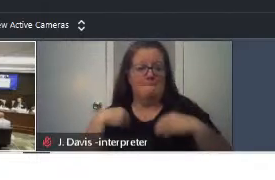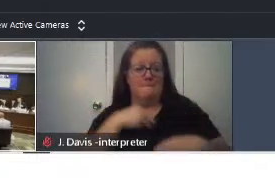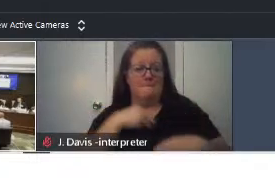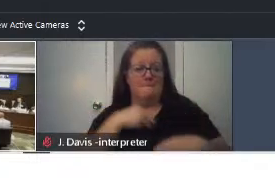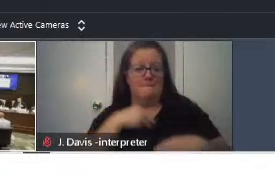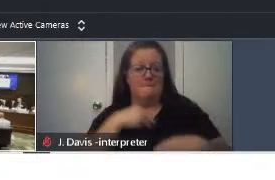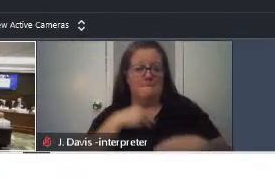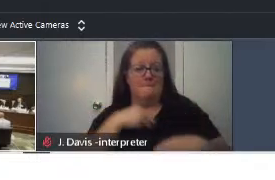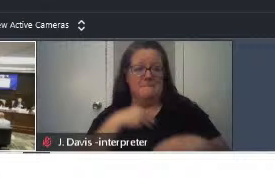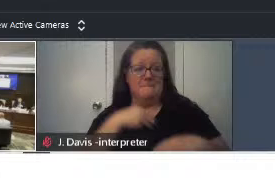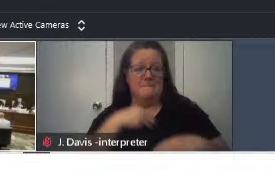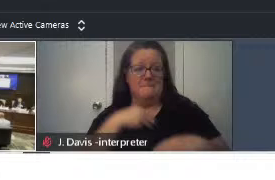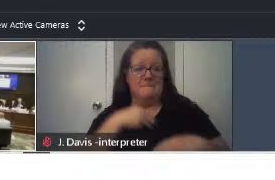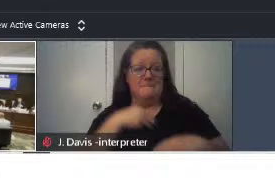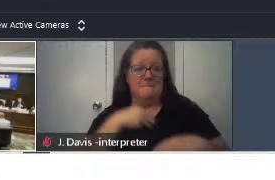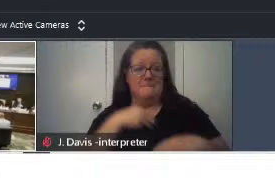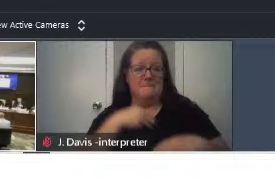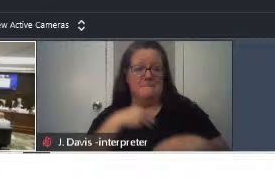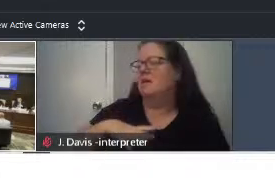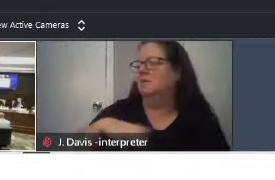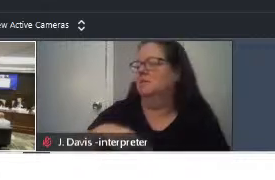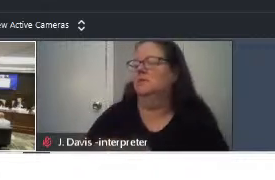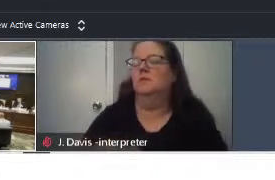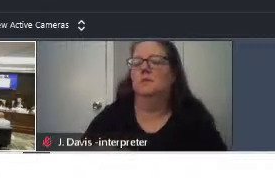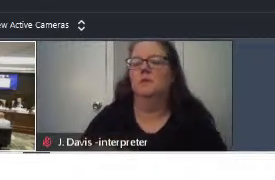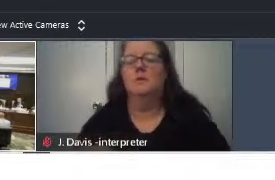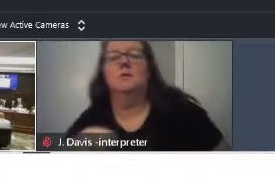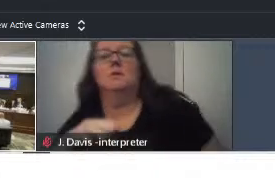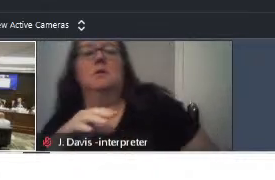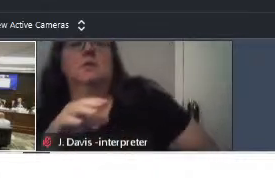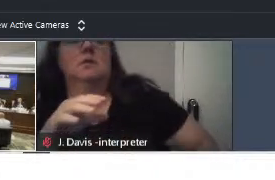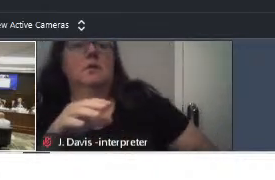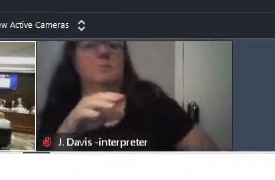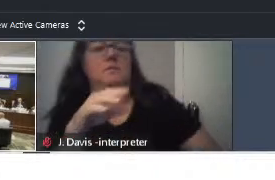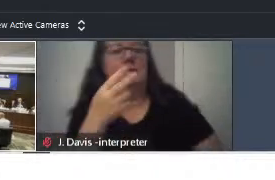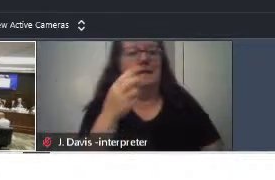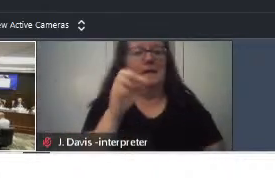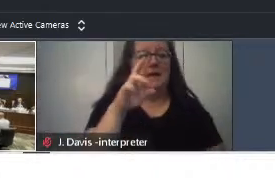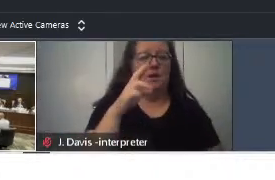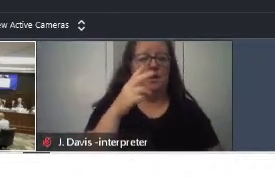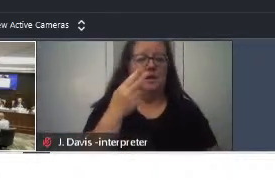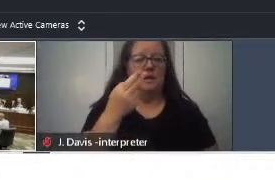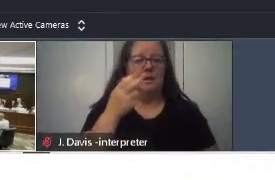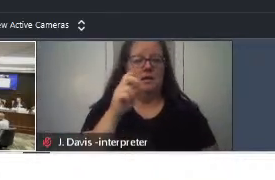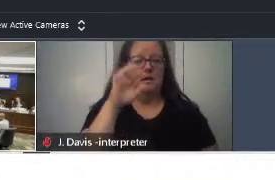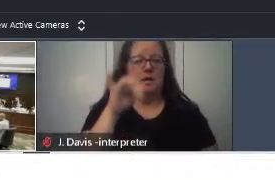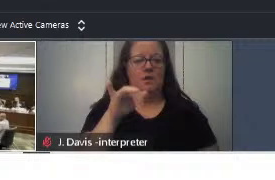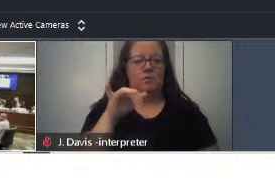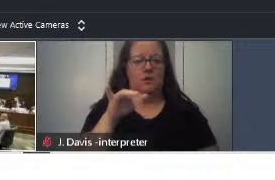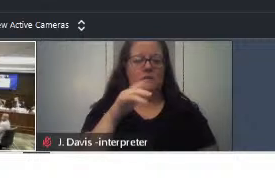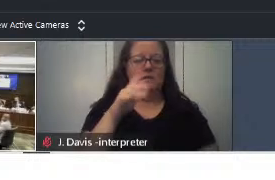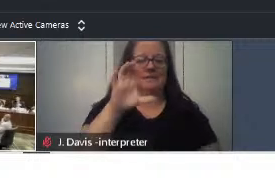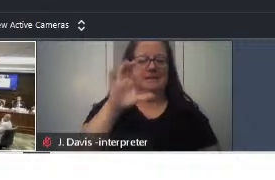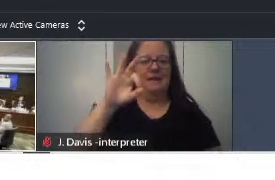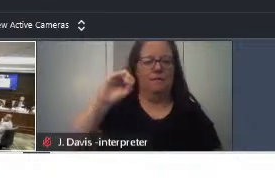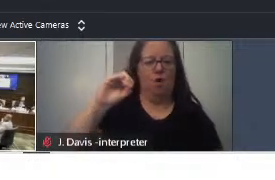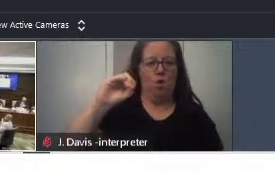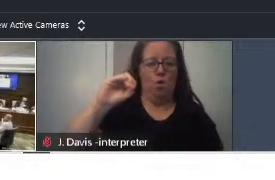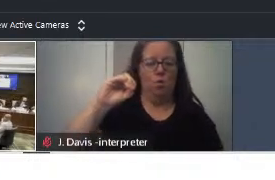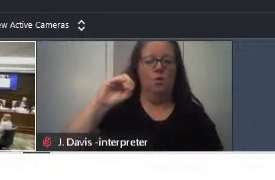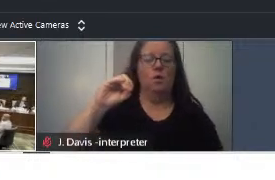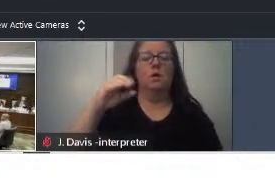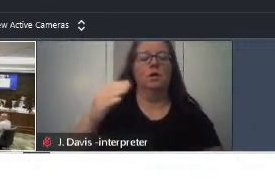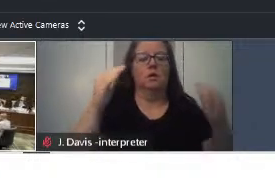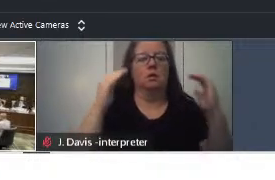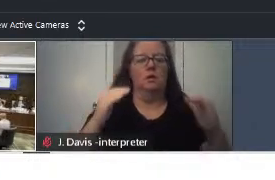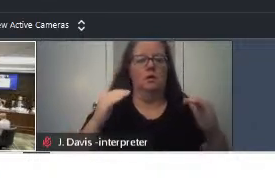possible, please. Sure. Okay, we have Ms. Carolyn Henry, who is the Chief Financial Officer. All right, and